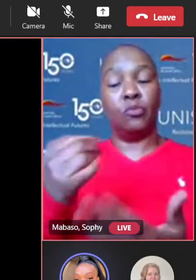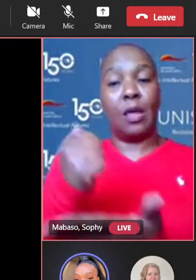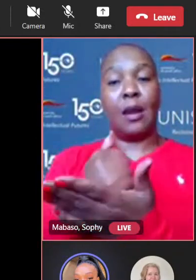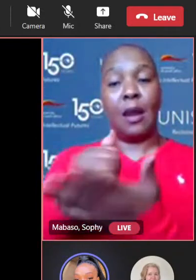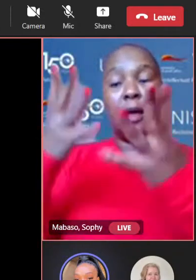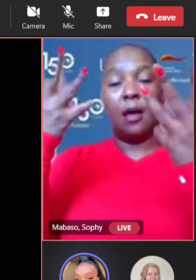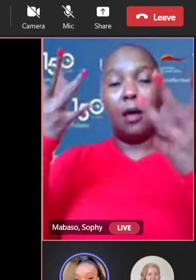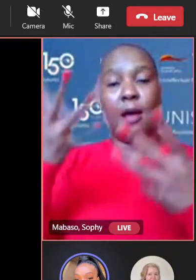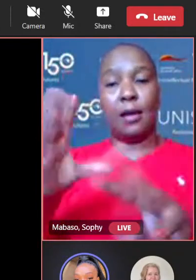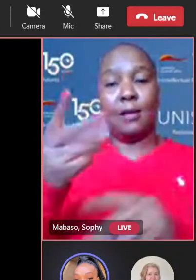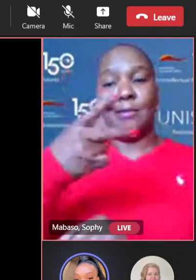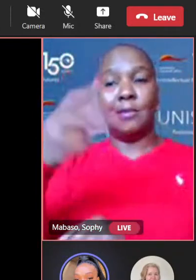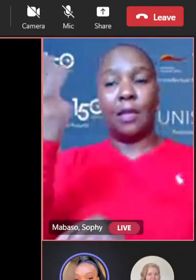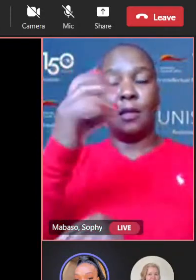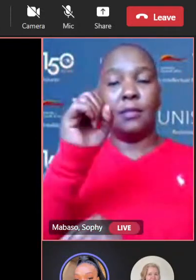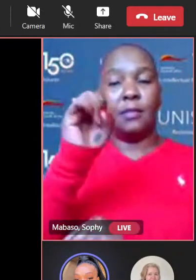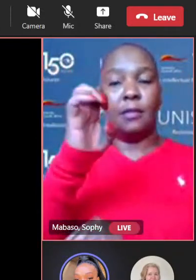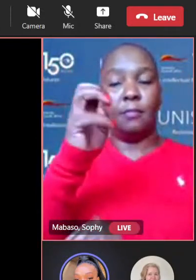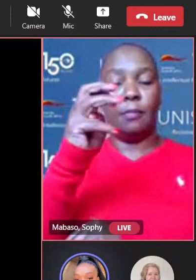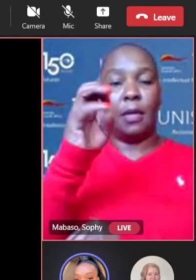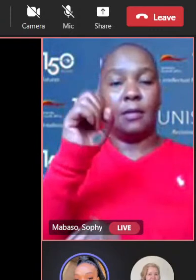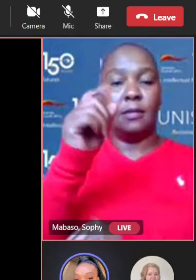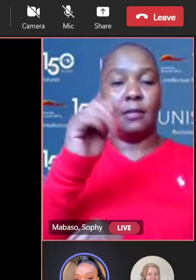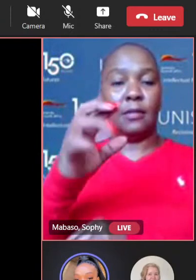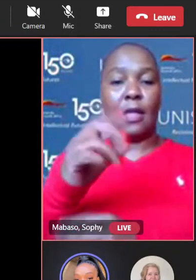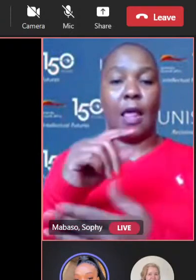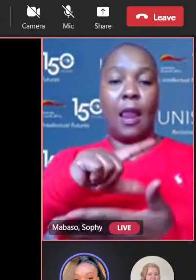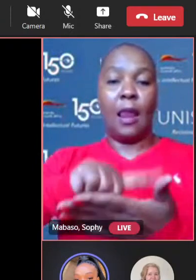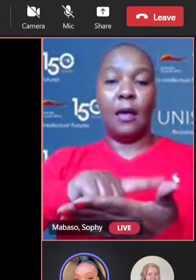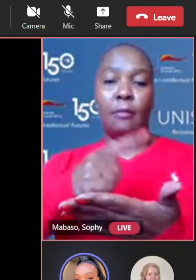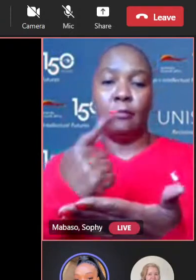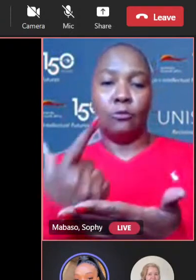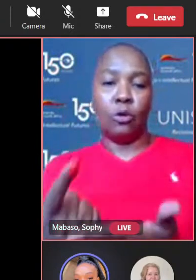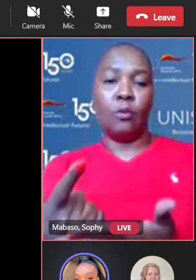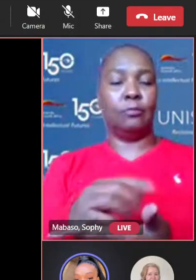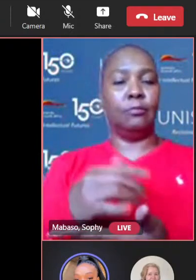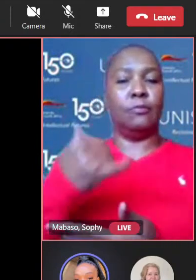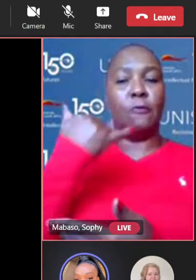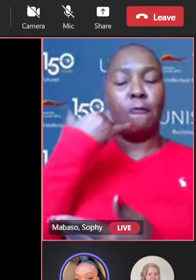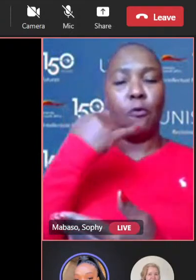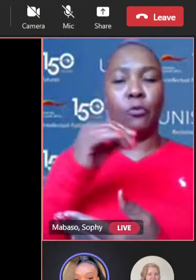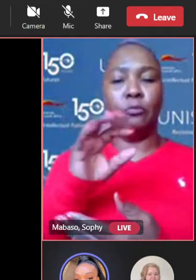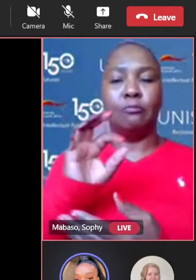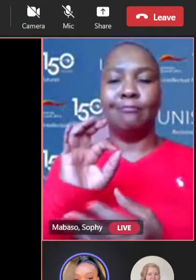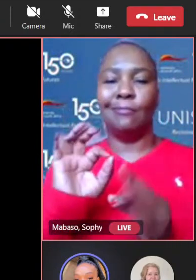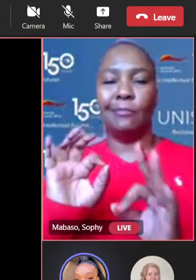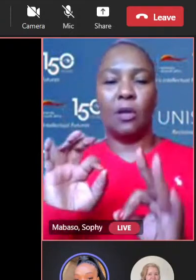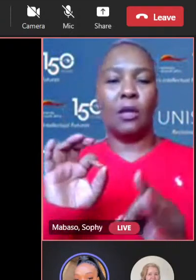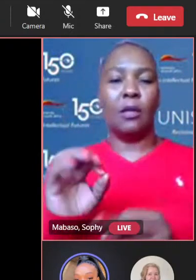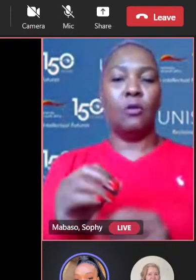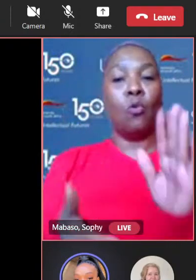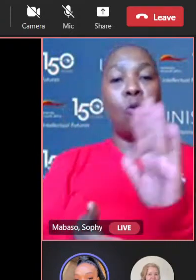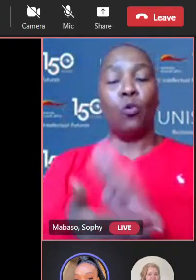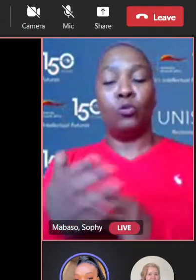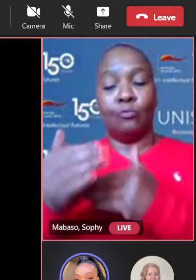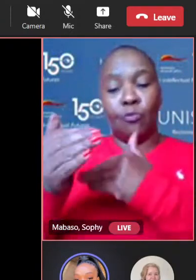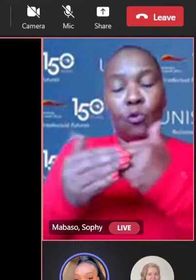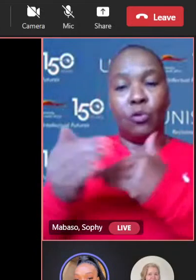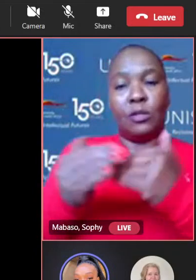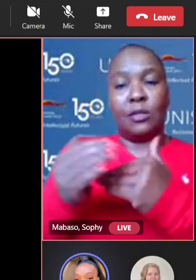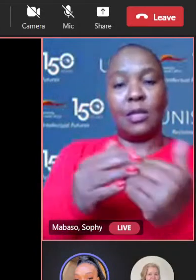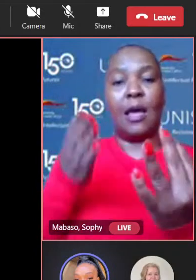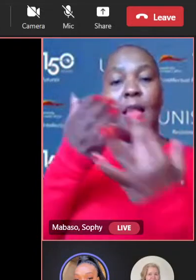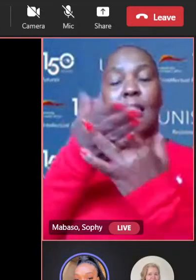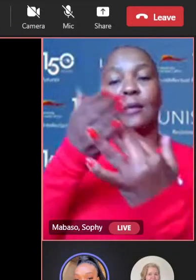in the 2nd semester, you don't have a laptop or smartphone, you can go to the nearest digital access center in your